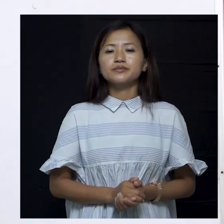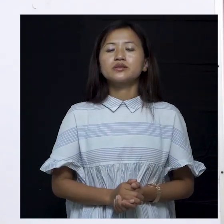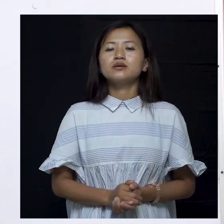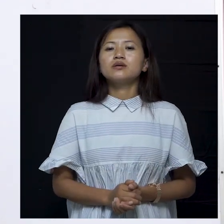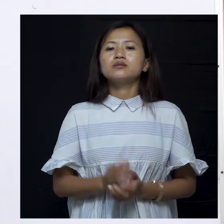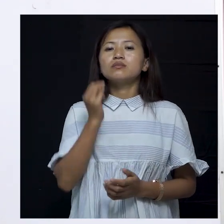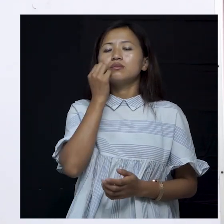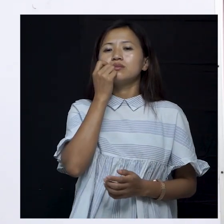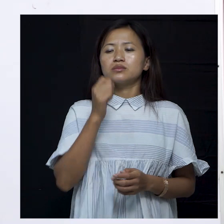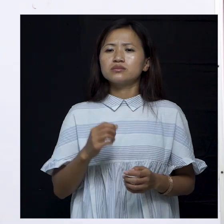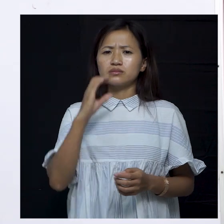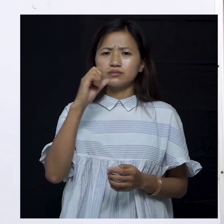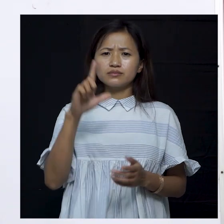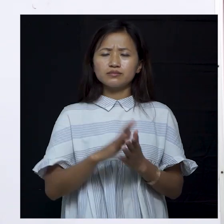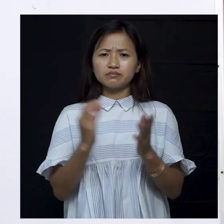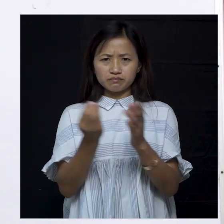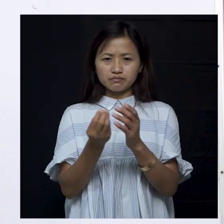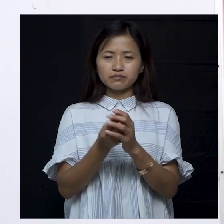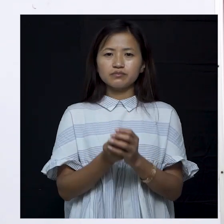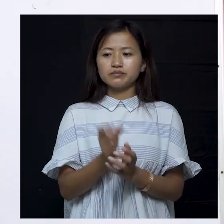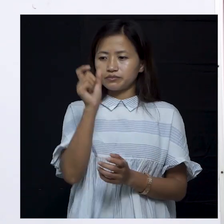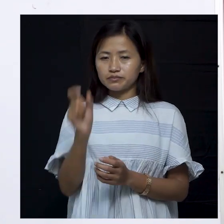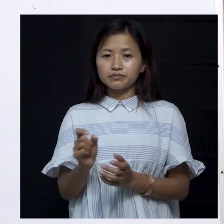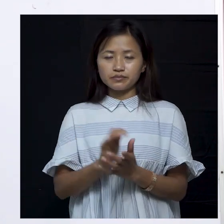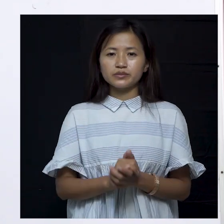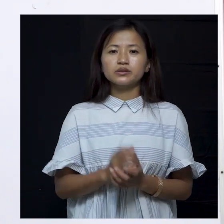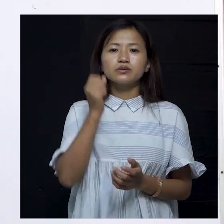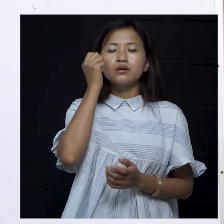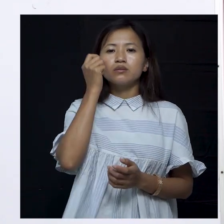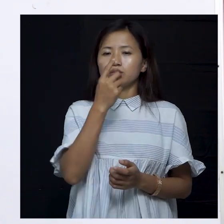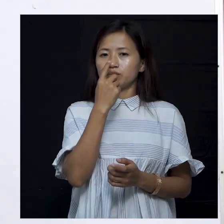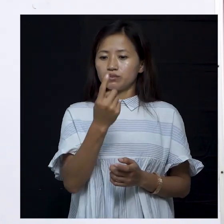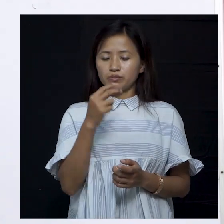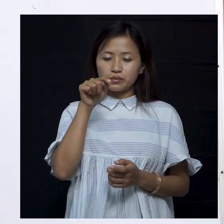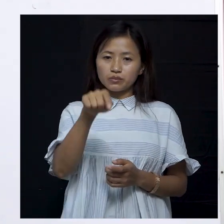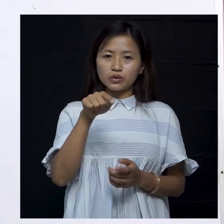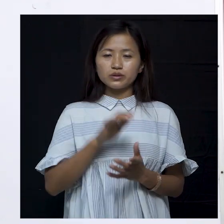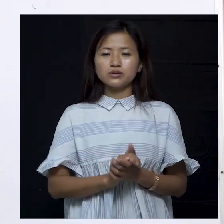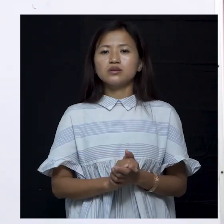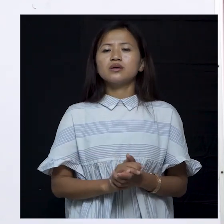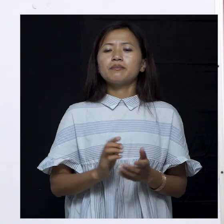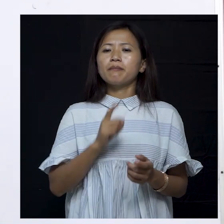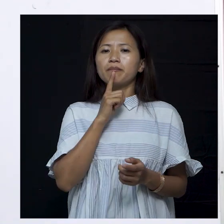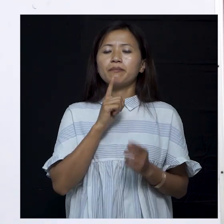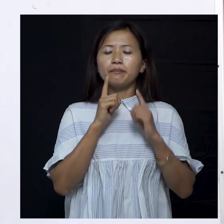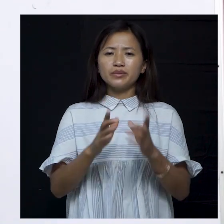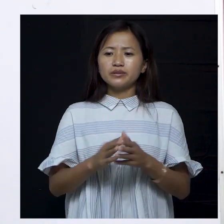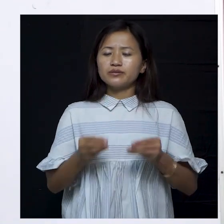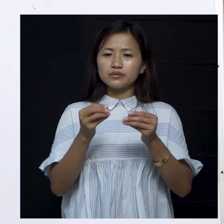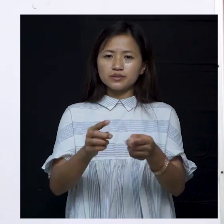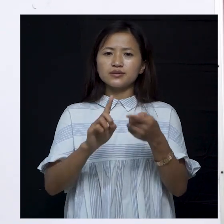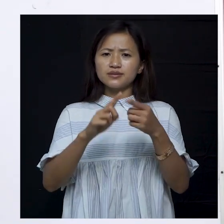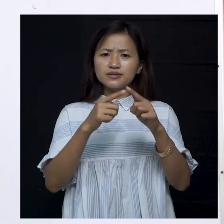my classmate. Even if you say that by pointing to a boy, we can understand. But by giving those extra information,